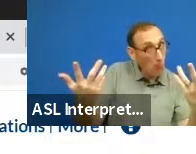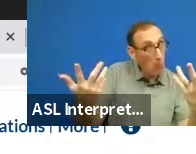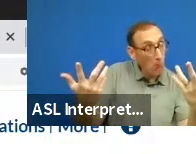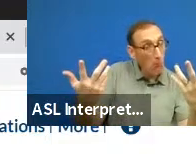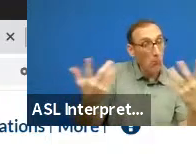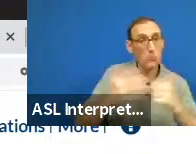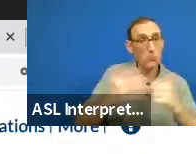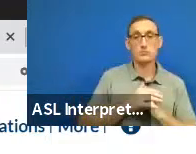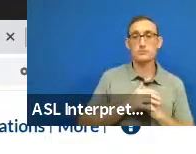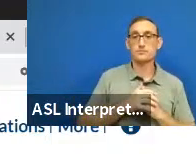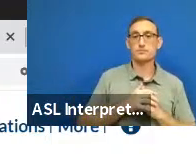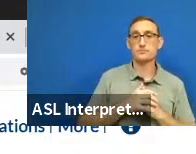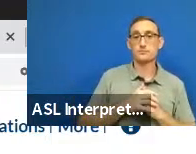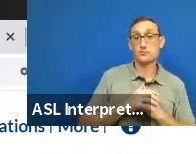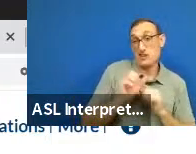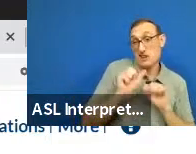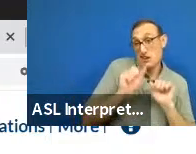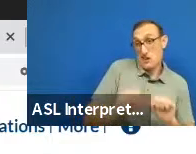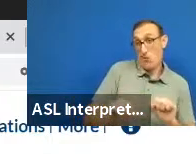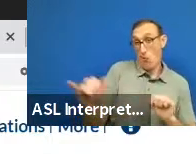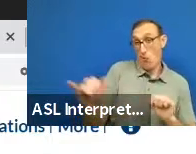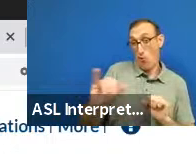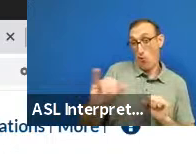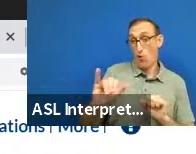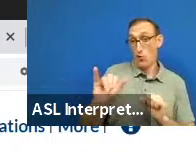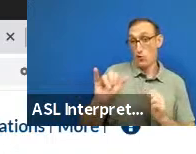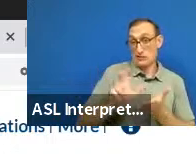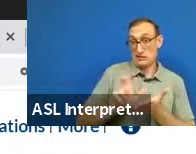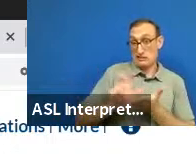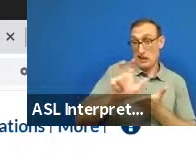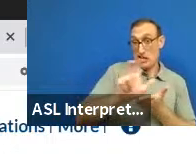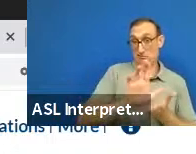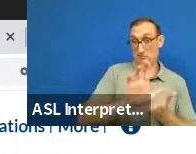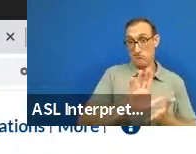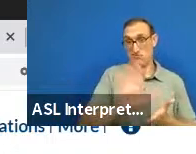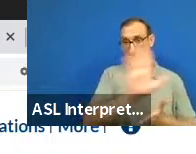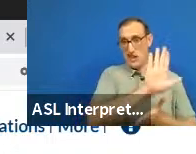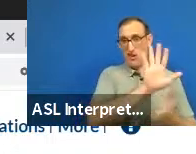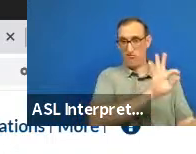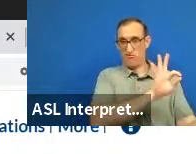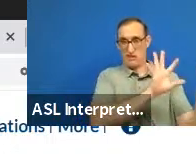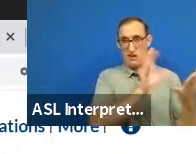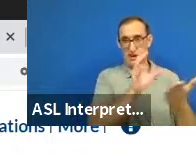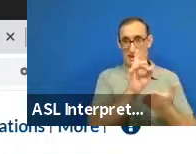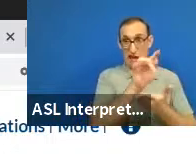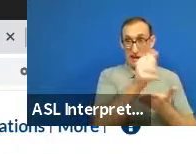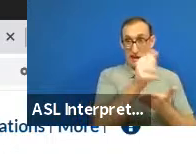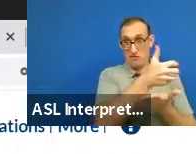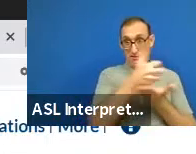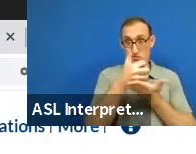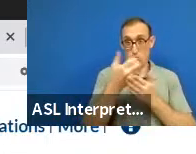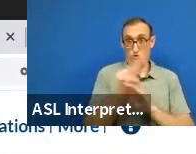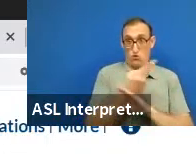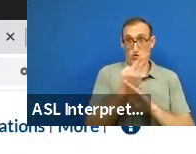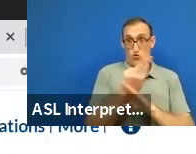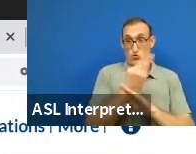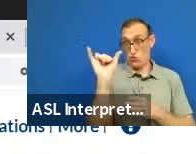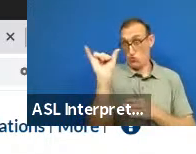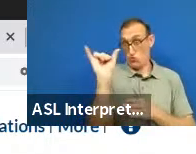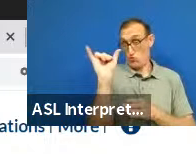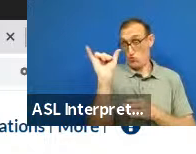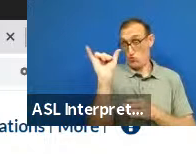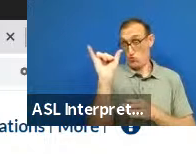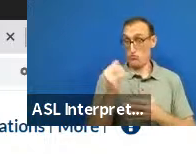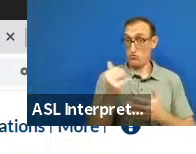or we could also use stakeholder data, particularly once we've created that and solidify how we're going to do